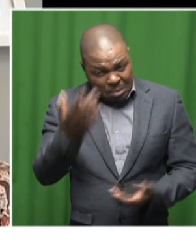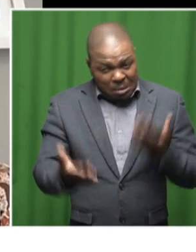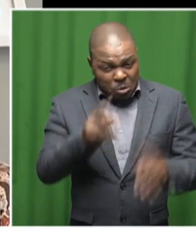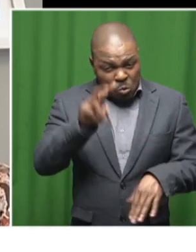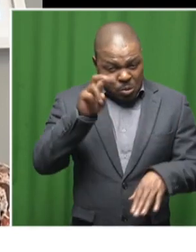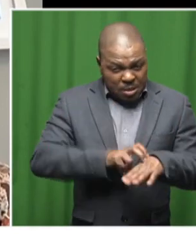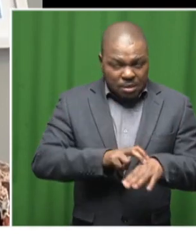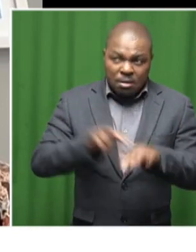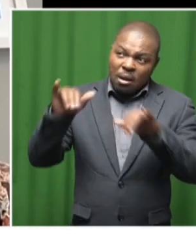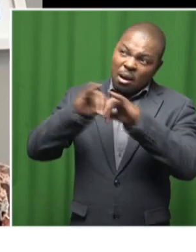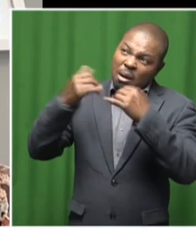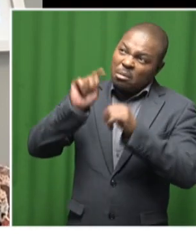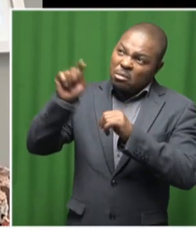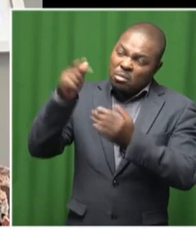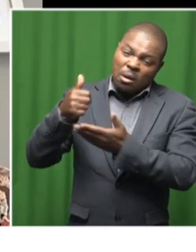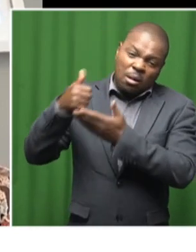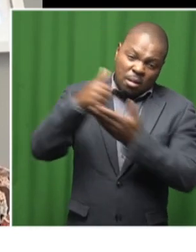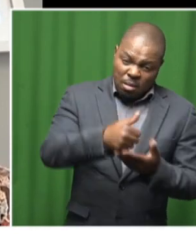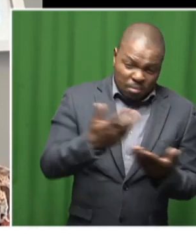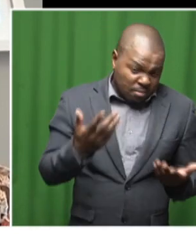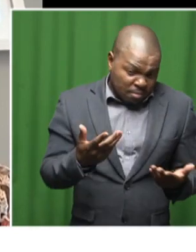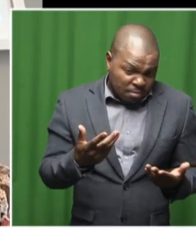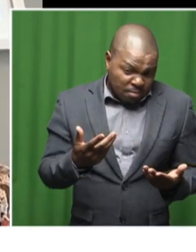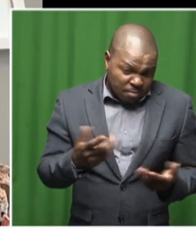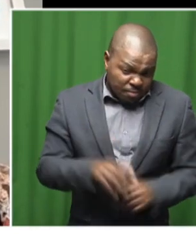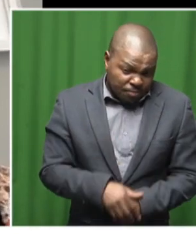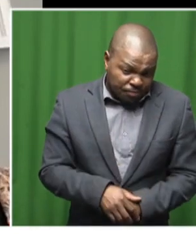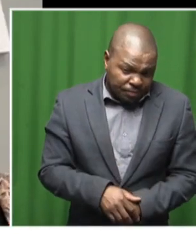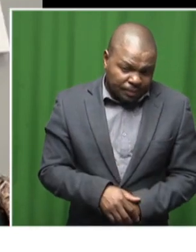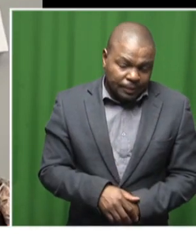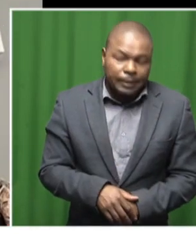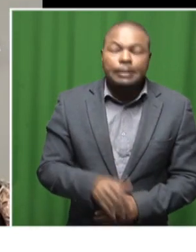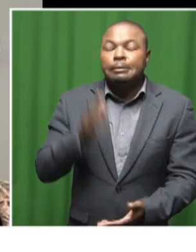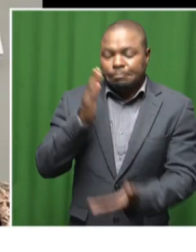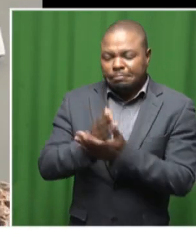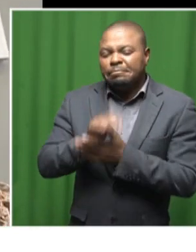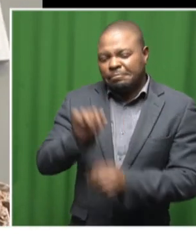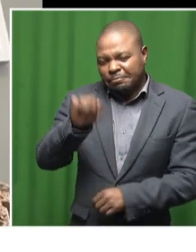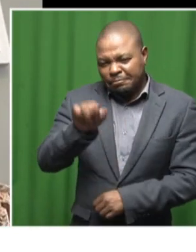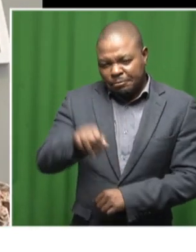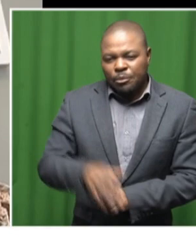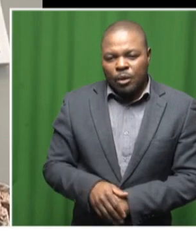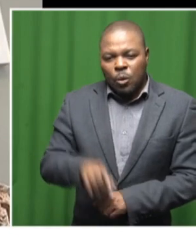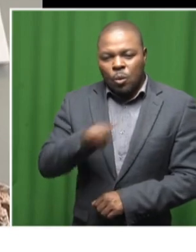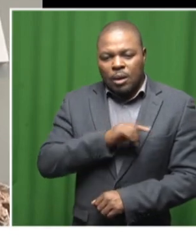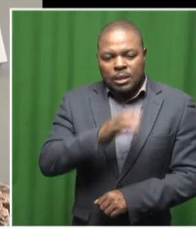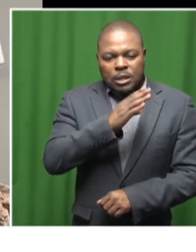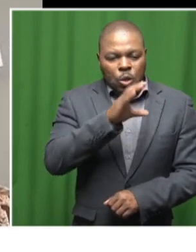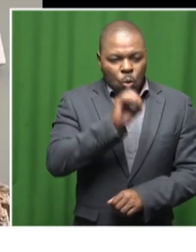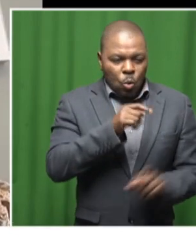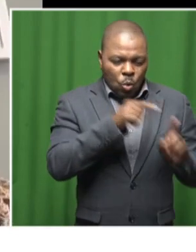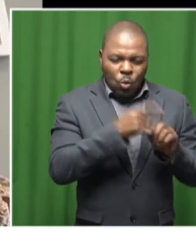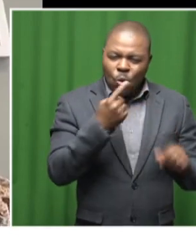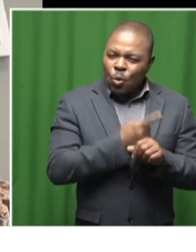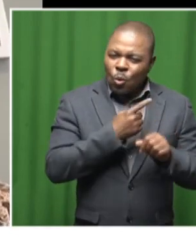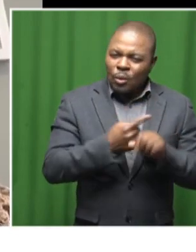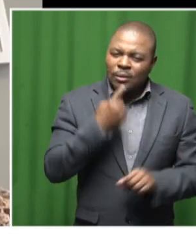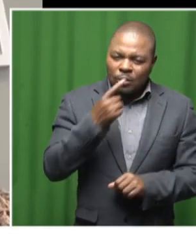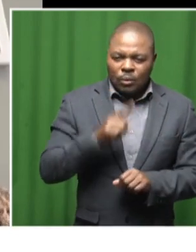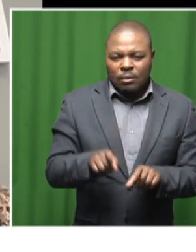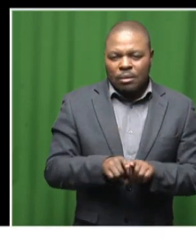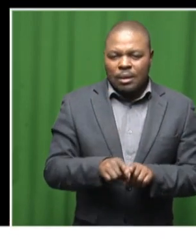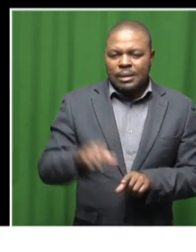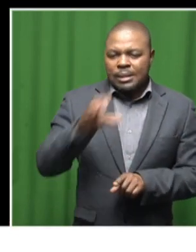even need the corporate sector to come on board. Oh, absolutely. You know, our CEO, Neville Brink, always says that, in area